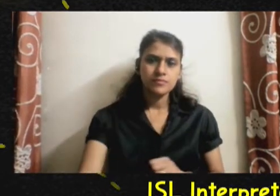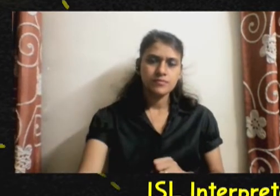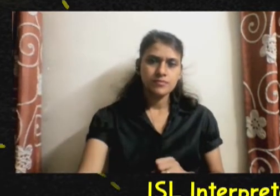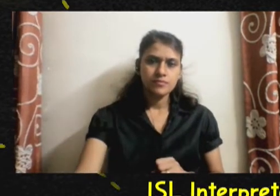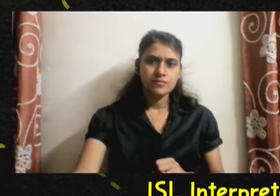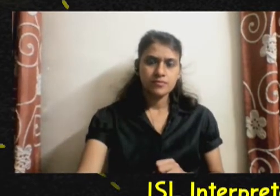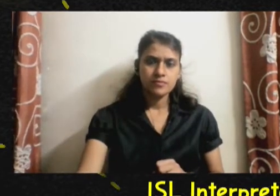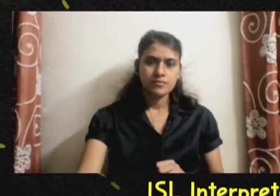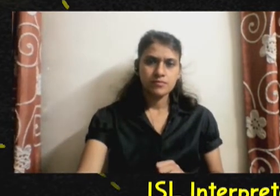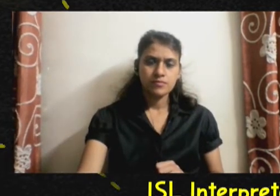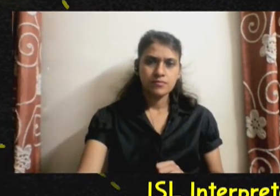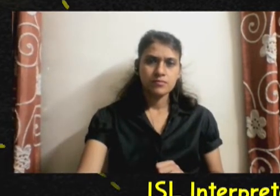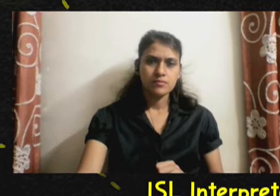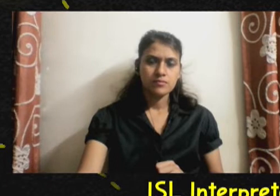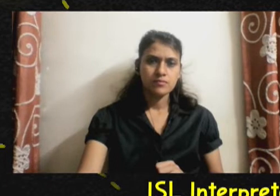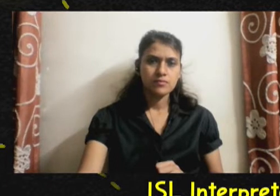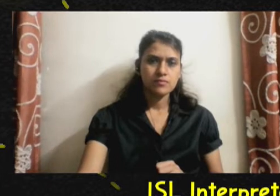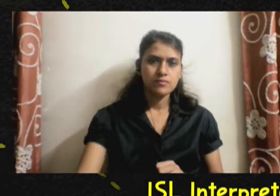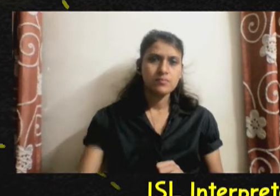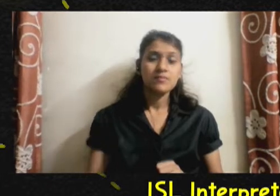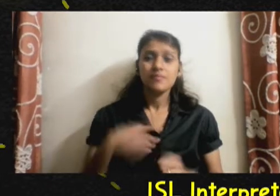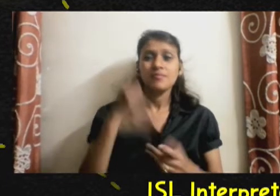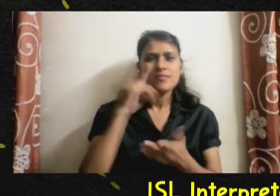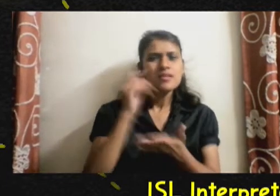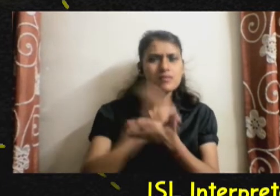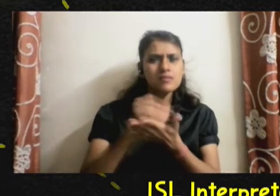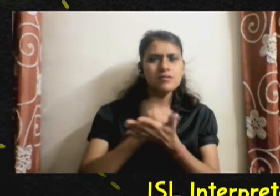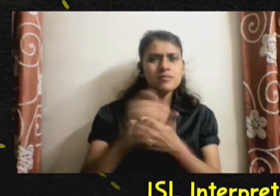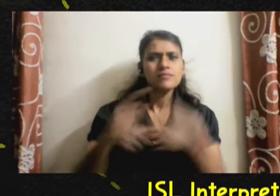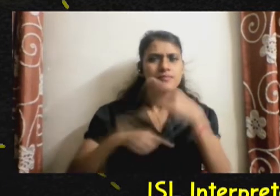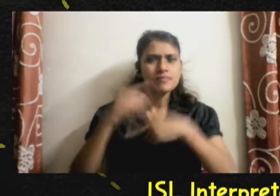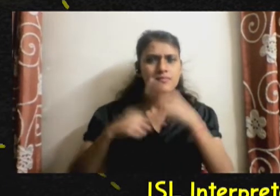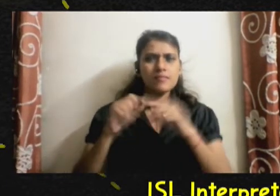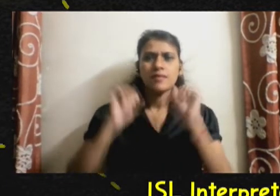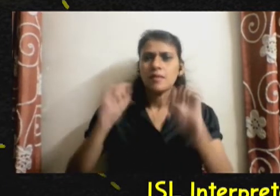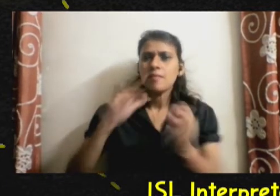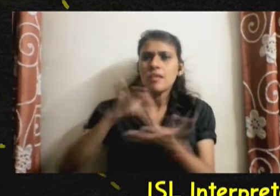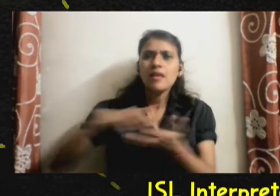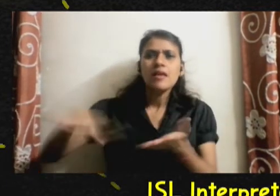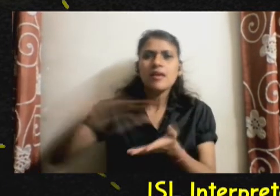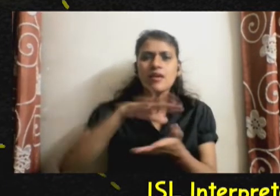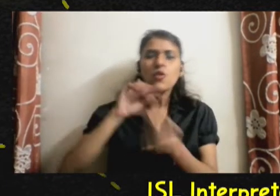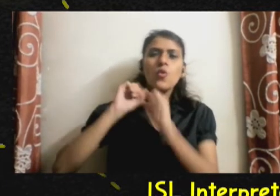navigating and getting access to the right information in one click. Yeah.